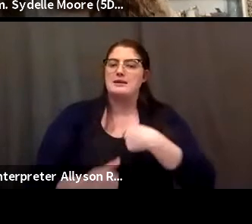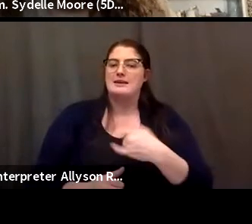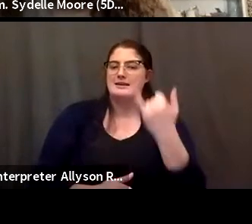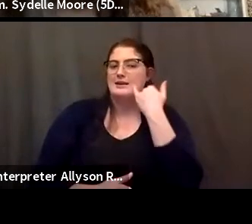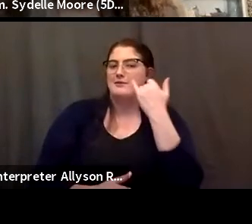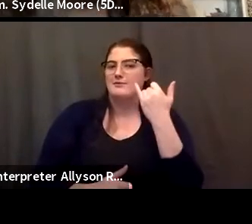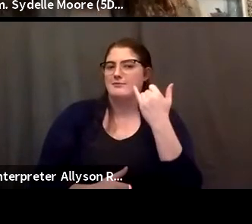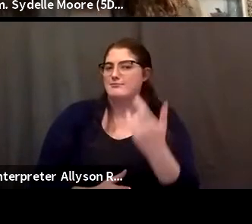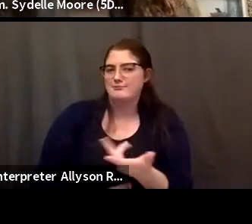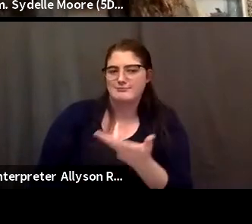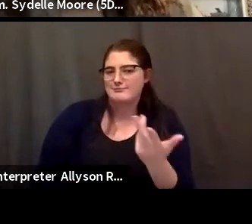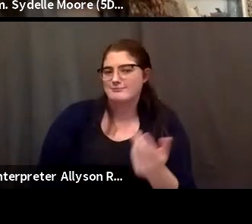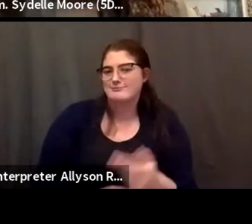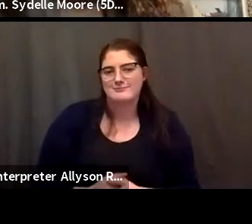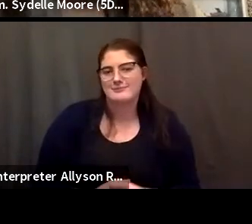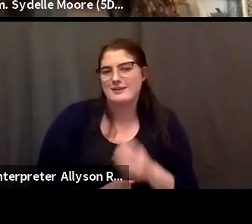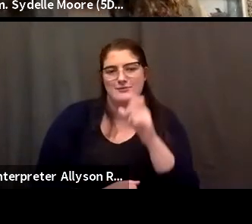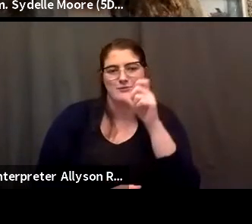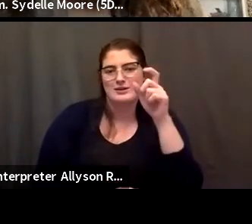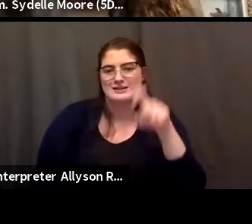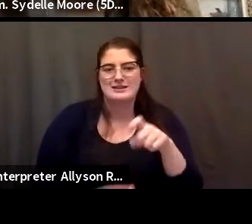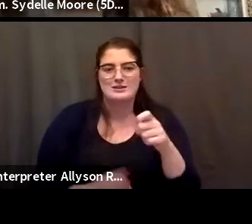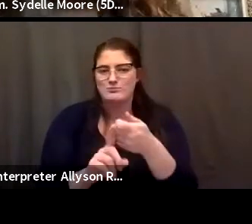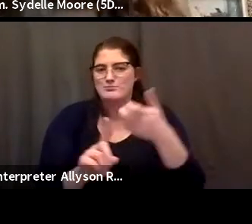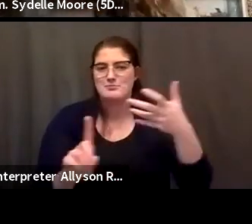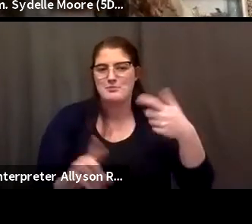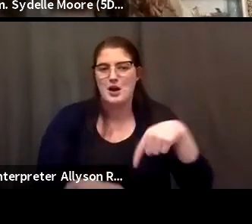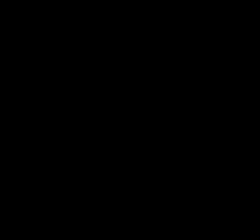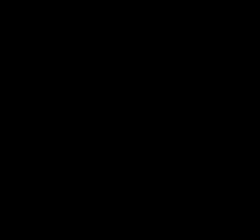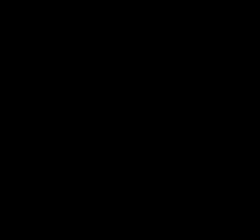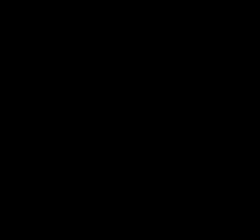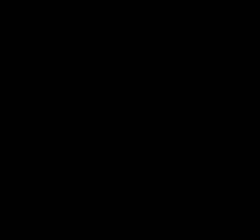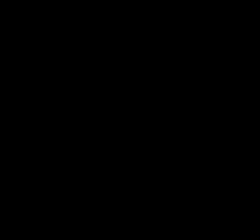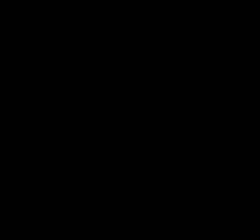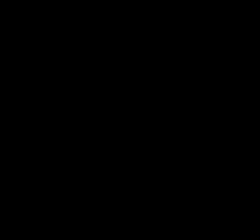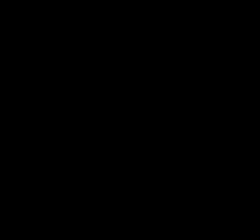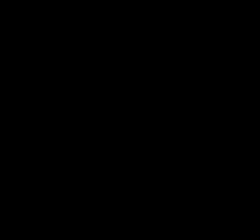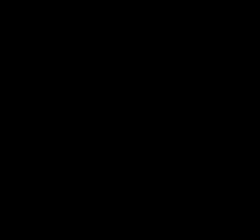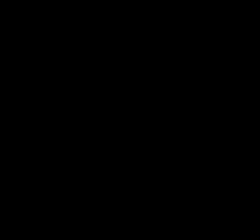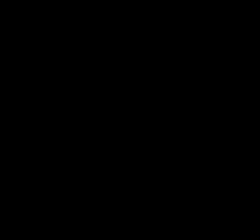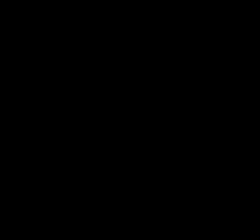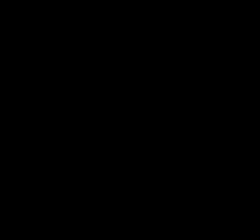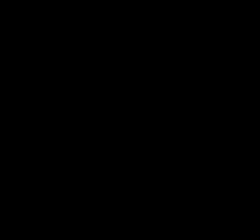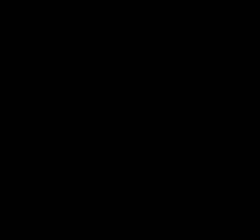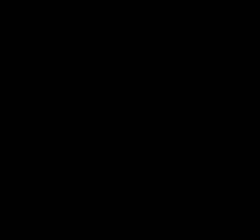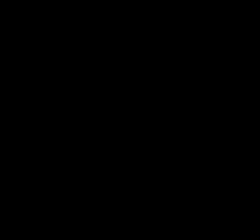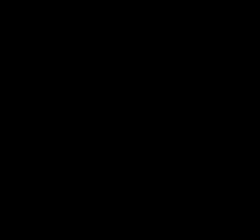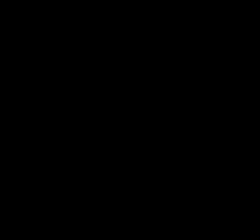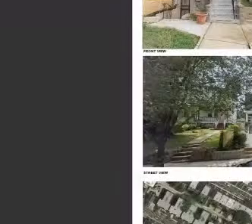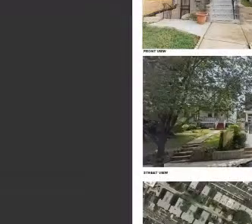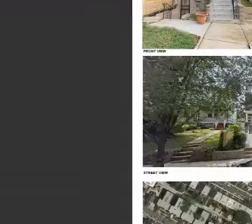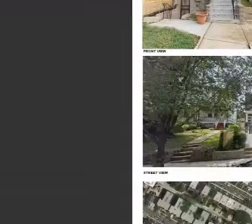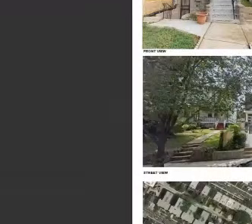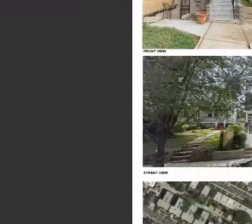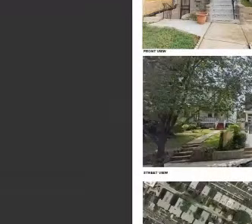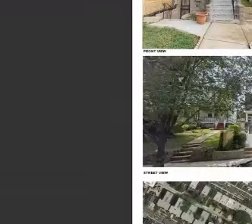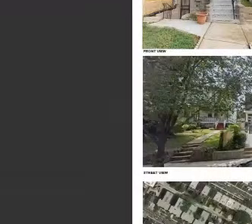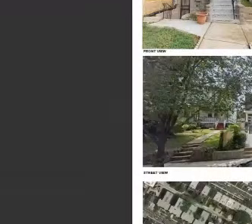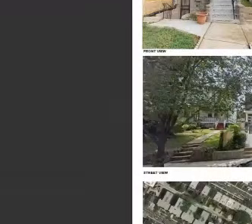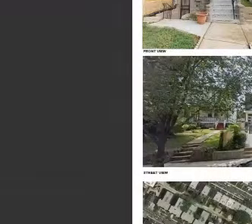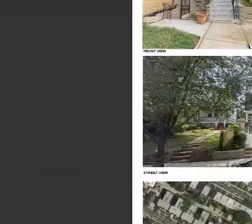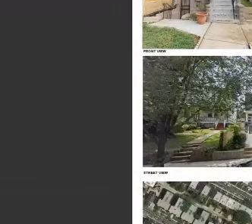we need to expand, we can do that. But I think I'm the only person who needs to share at the